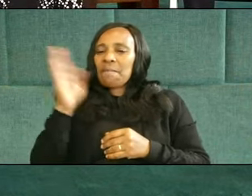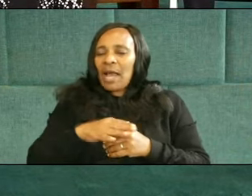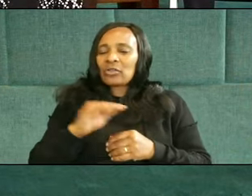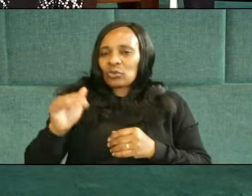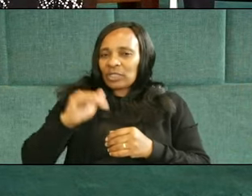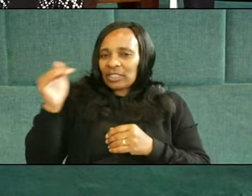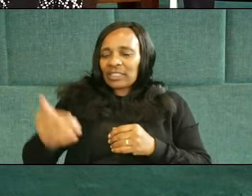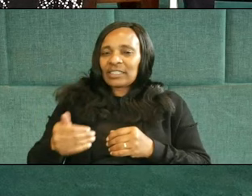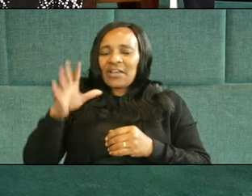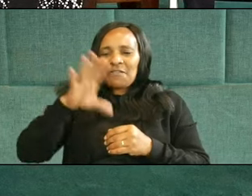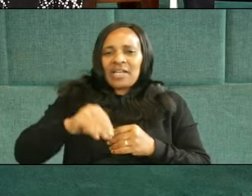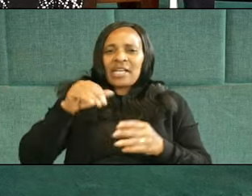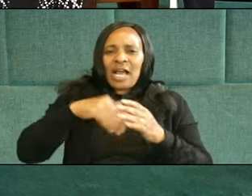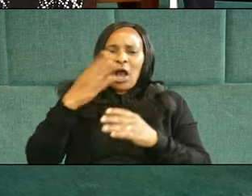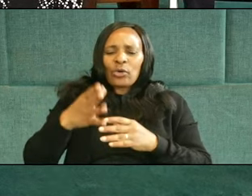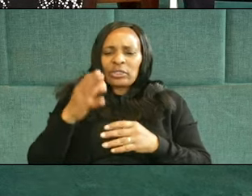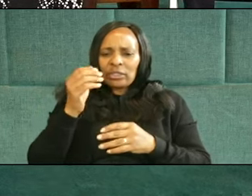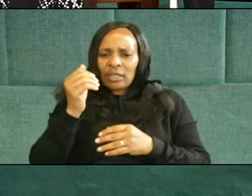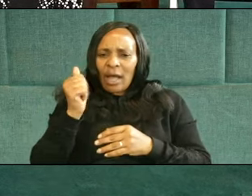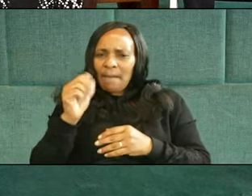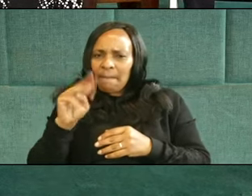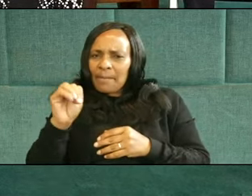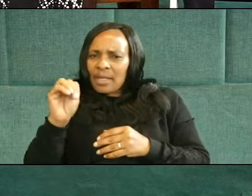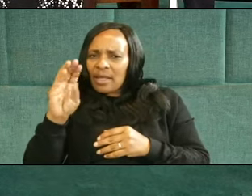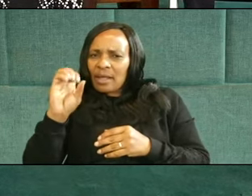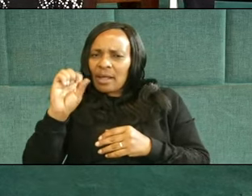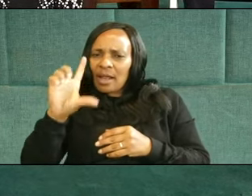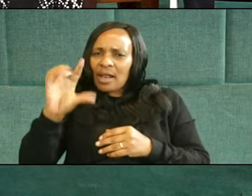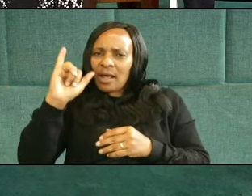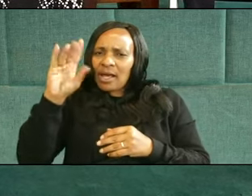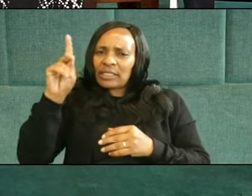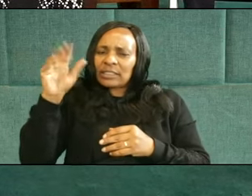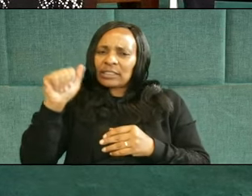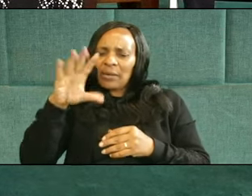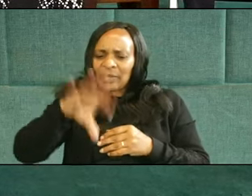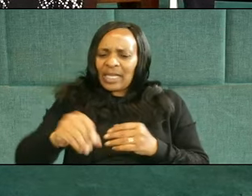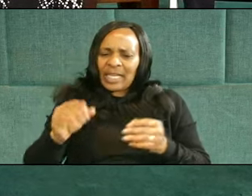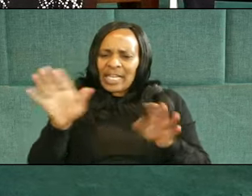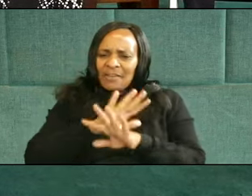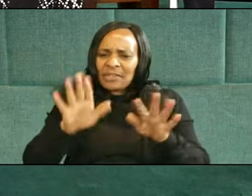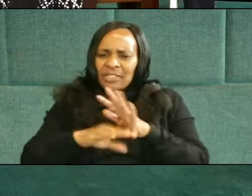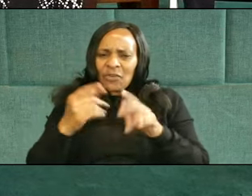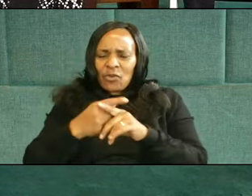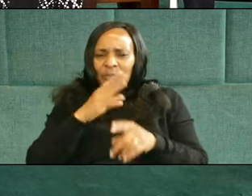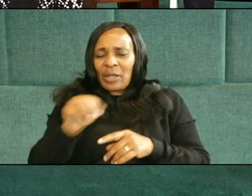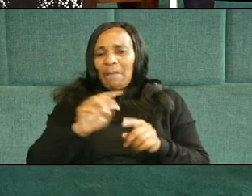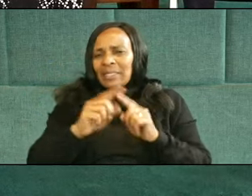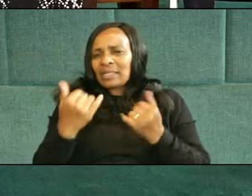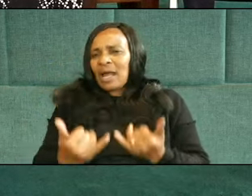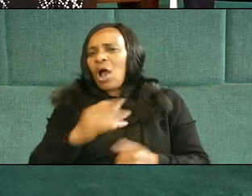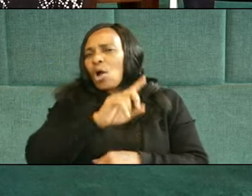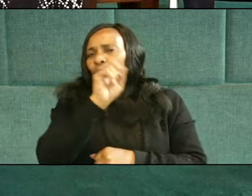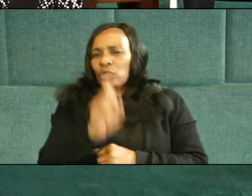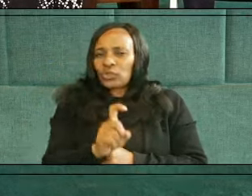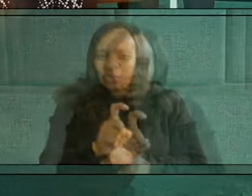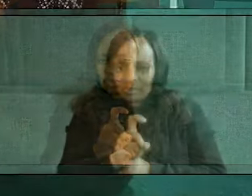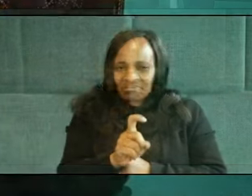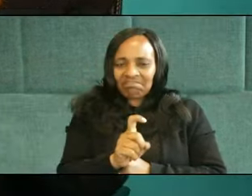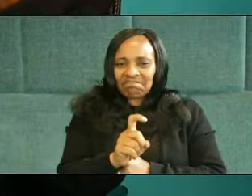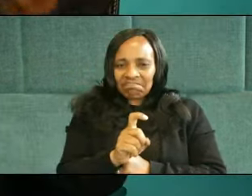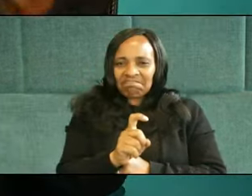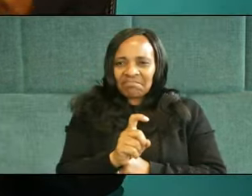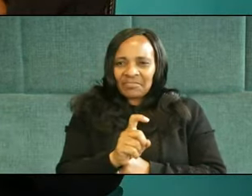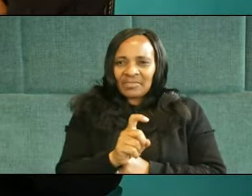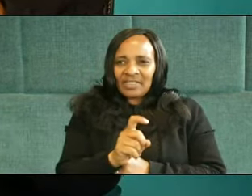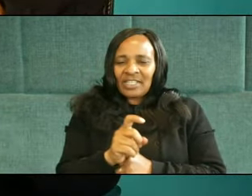Ziklag and finding out that the Amalekites had taken everything from them. And a question that I can ask to us, this just something to